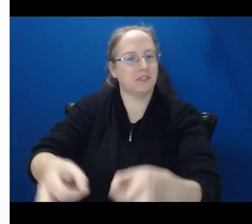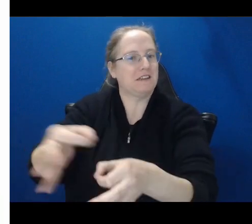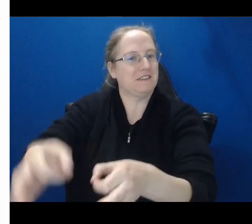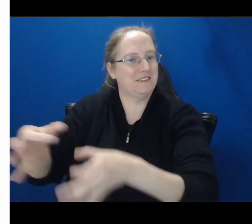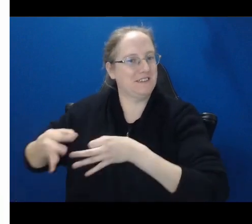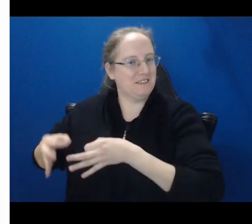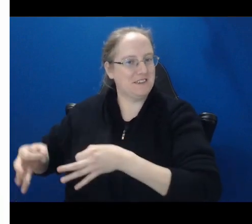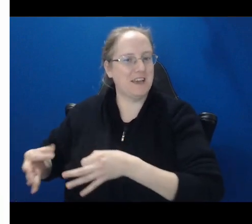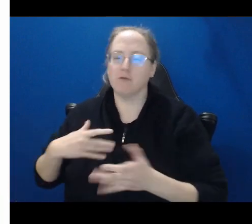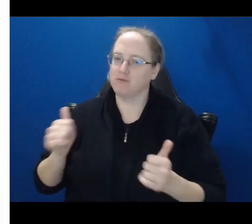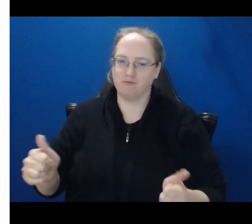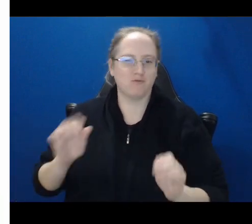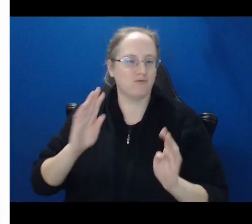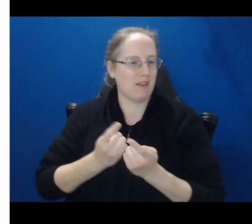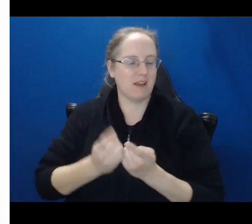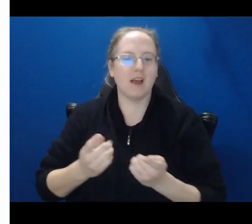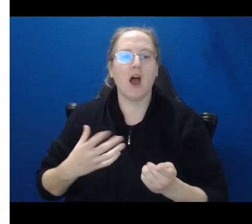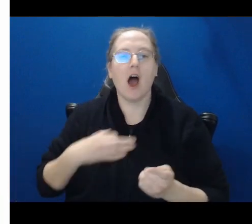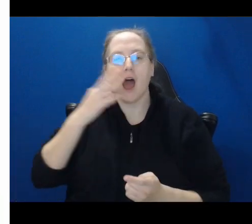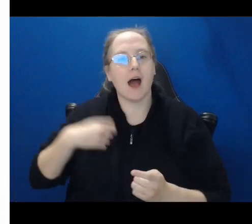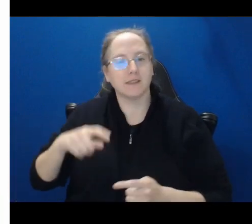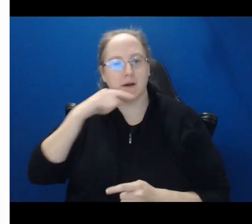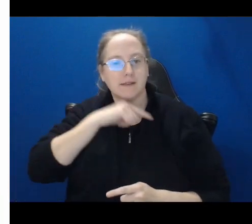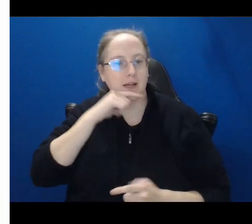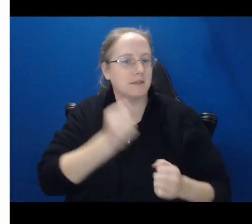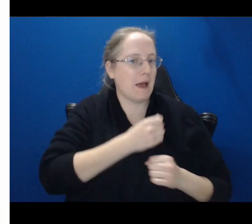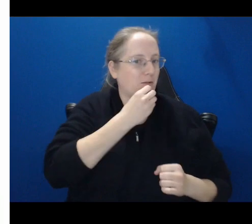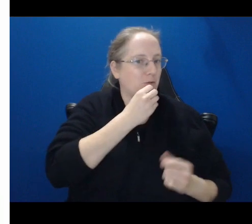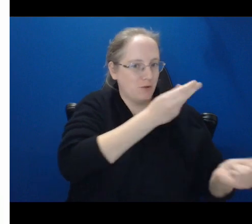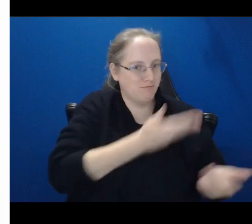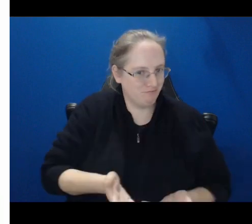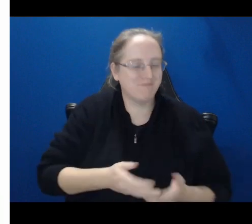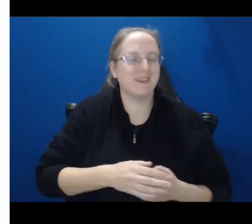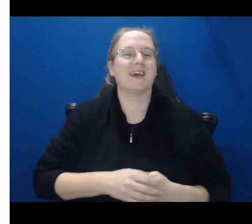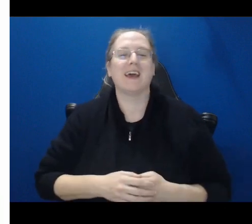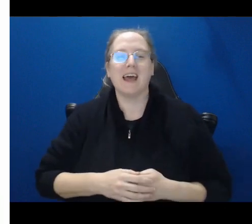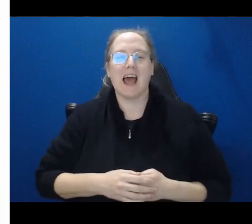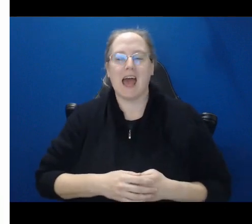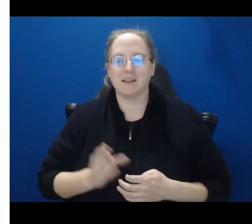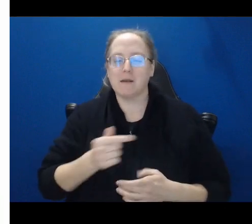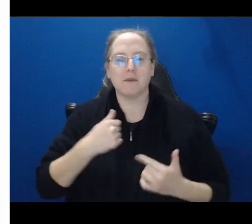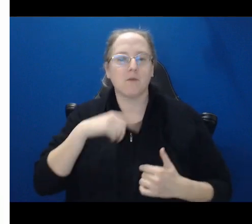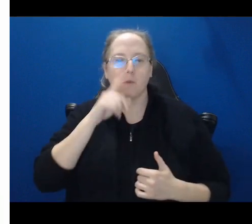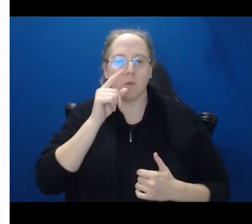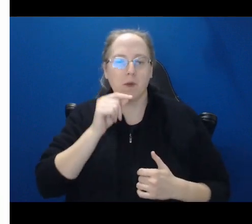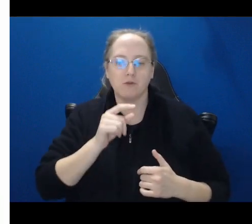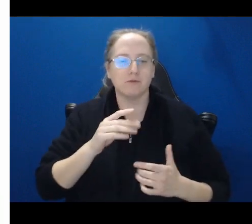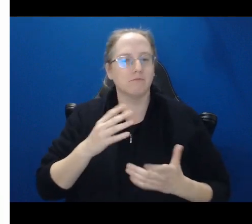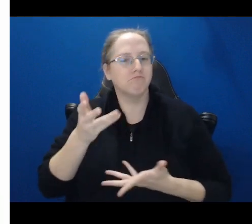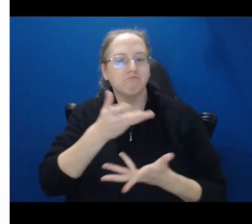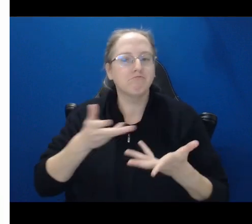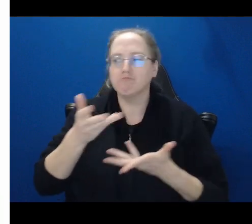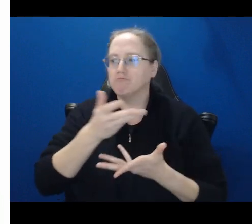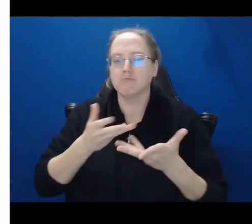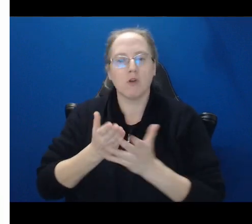son to make the food for us, and it was something where we could speak across